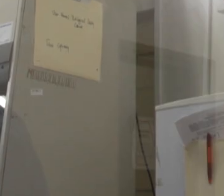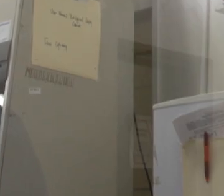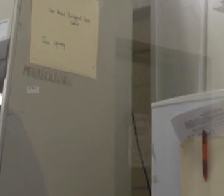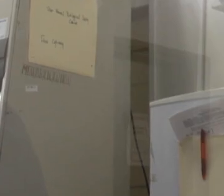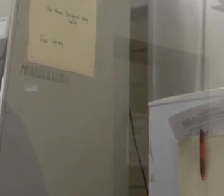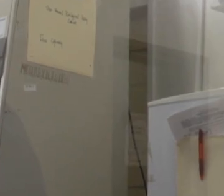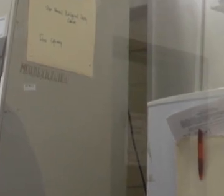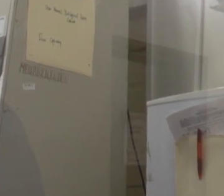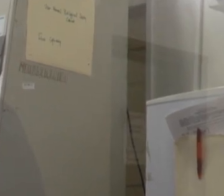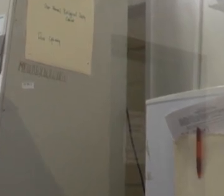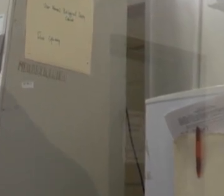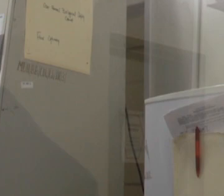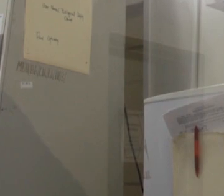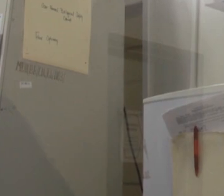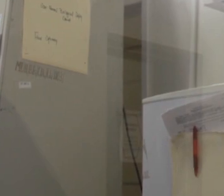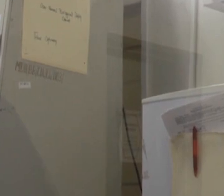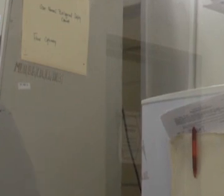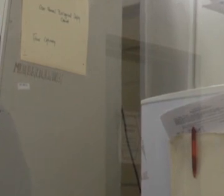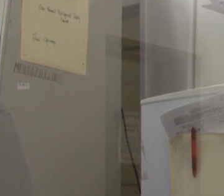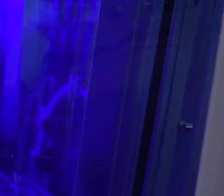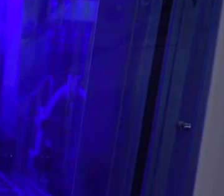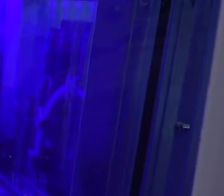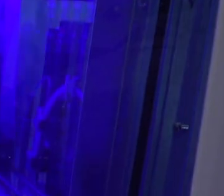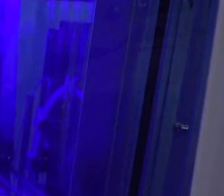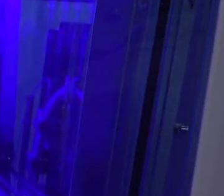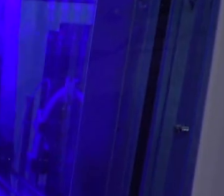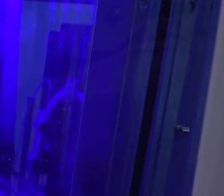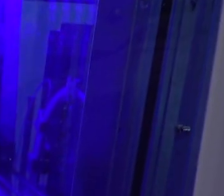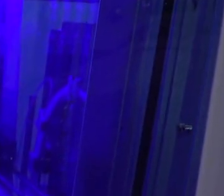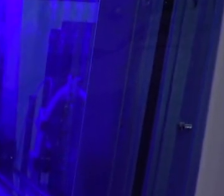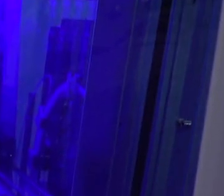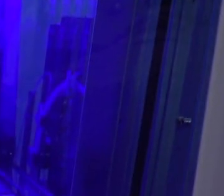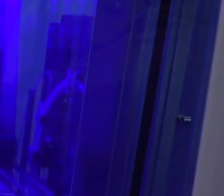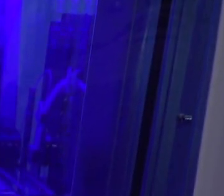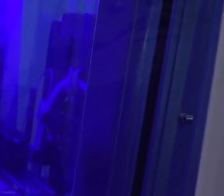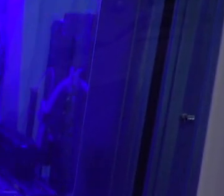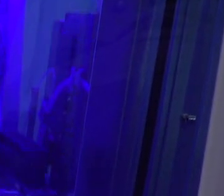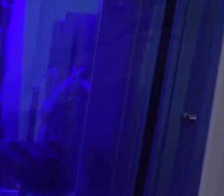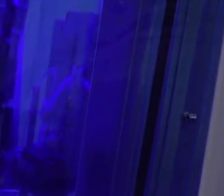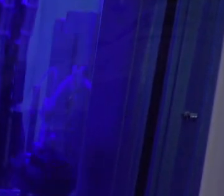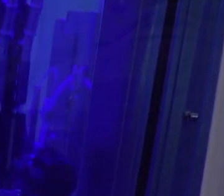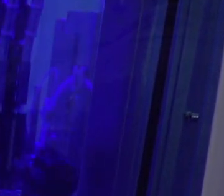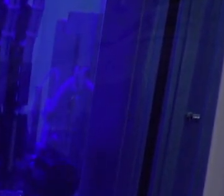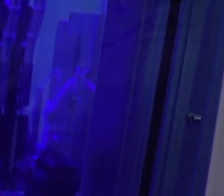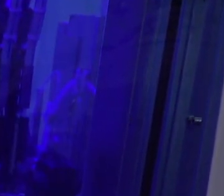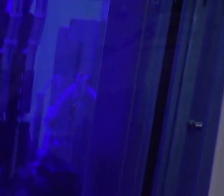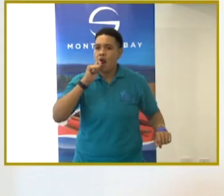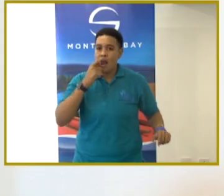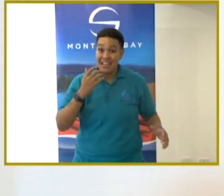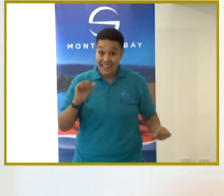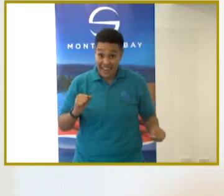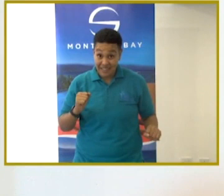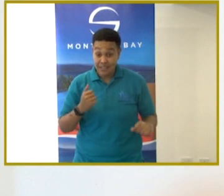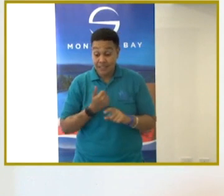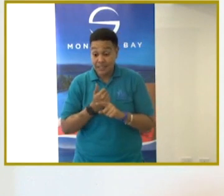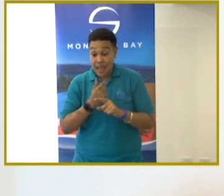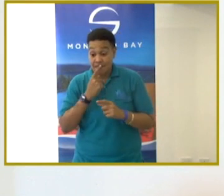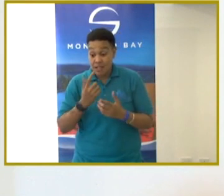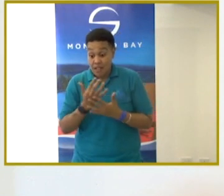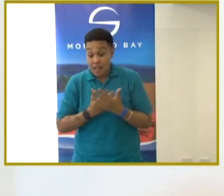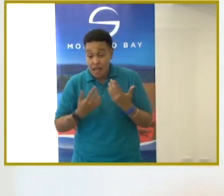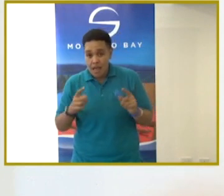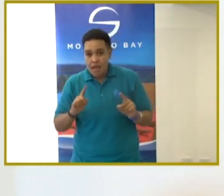Wellness. And so you can go to a microlabs, and they're all over the country. You can get swabbed, samples